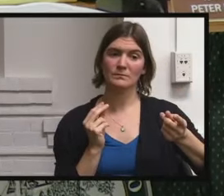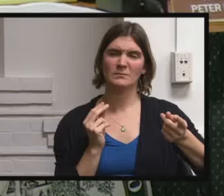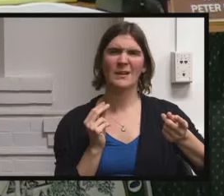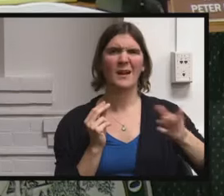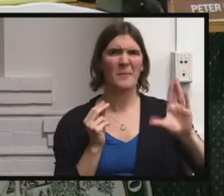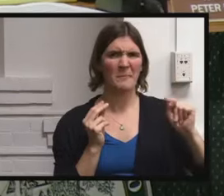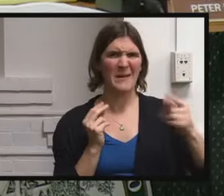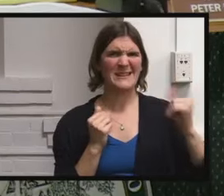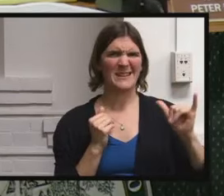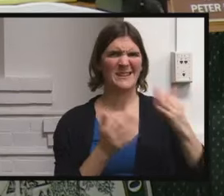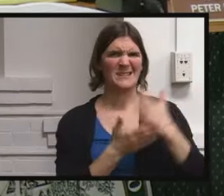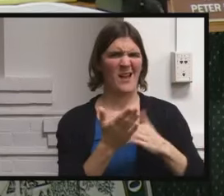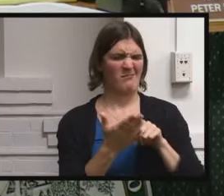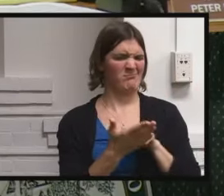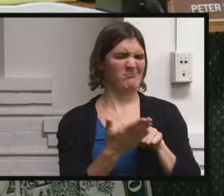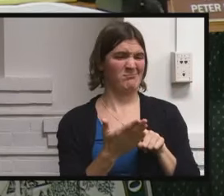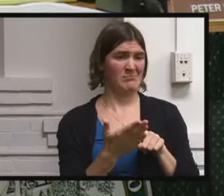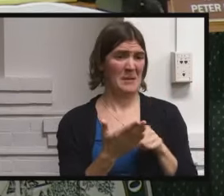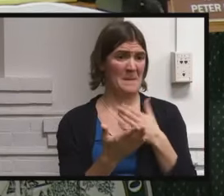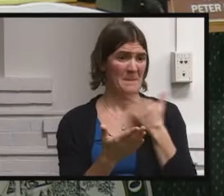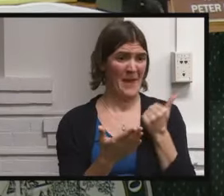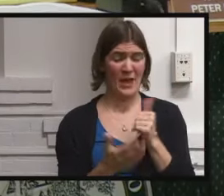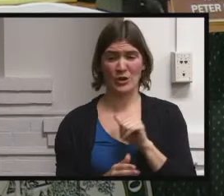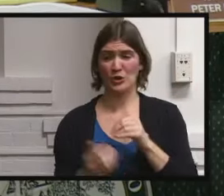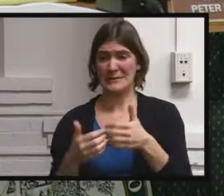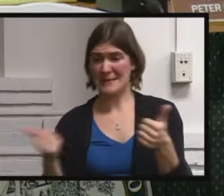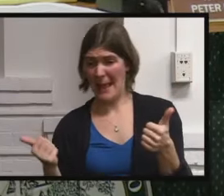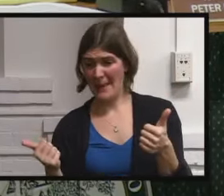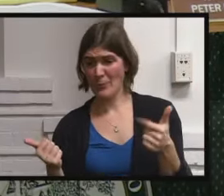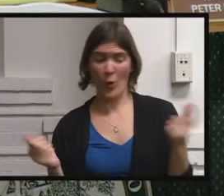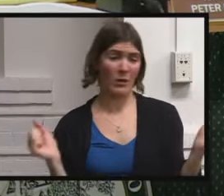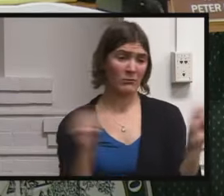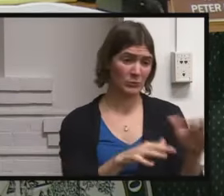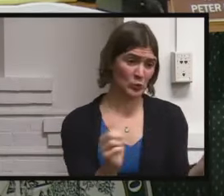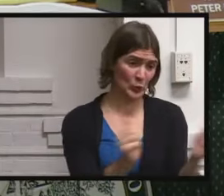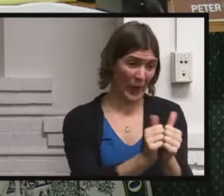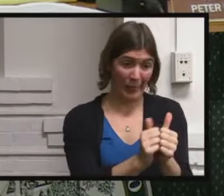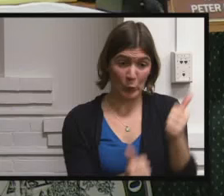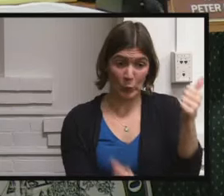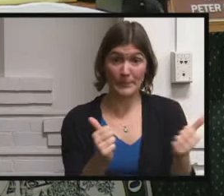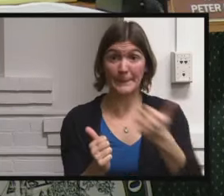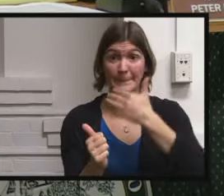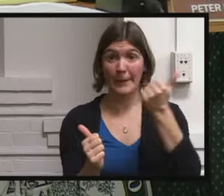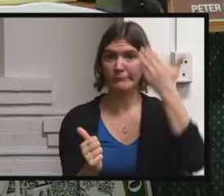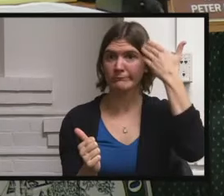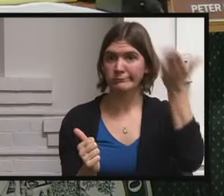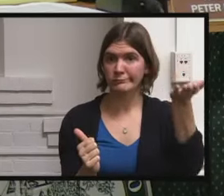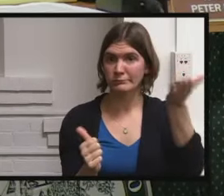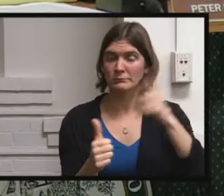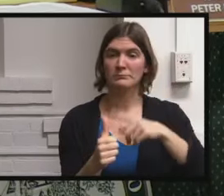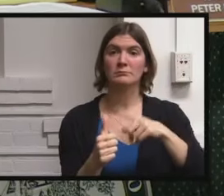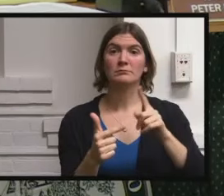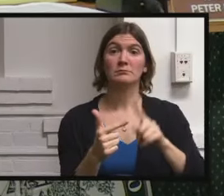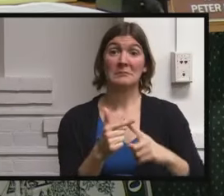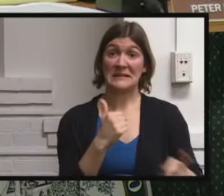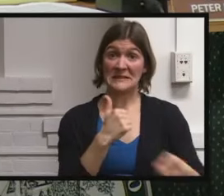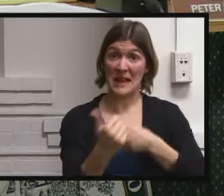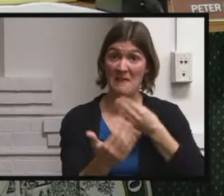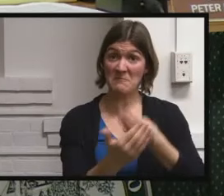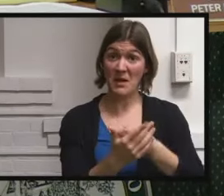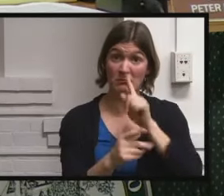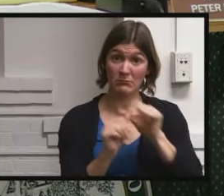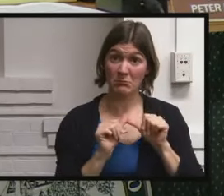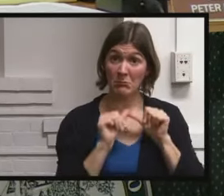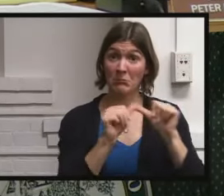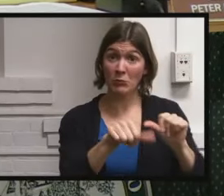issues that needed to be addressed. Is it better to go dual stream or single stream? And would the savings be